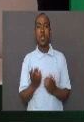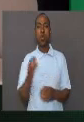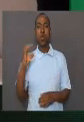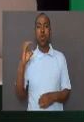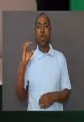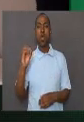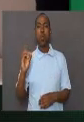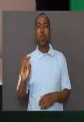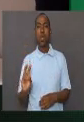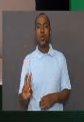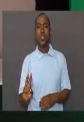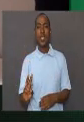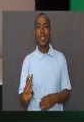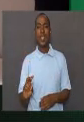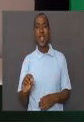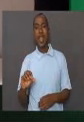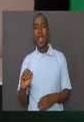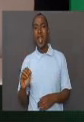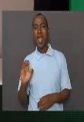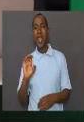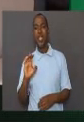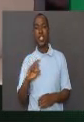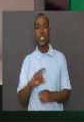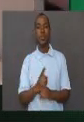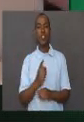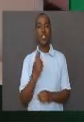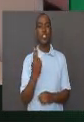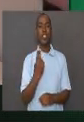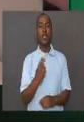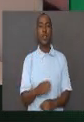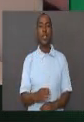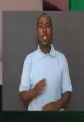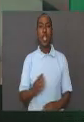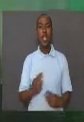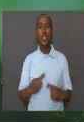carbohydrates to act as an energy source for respiration.